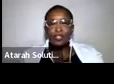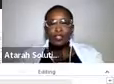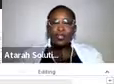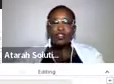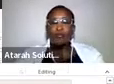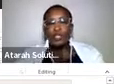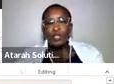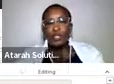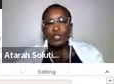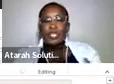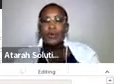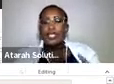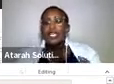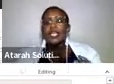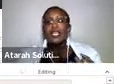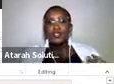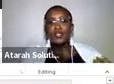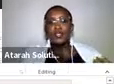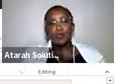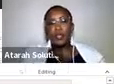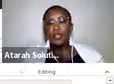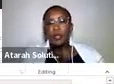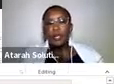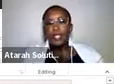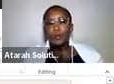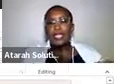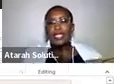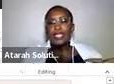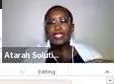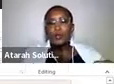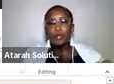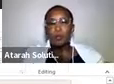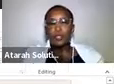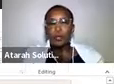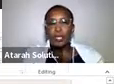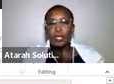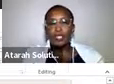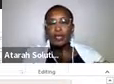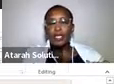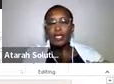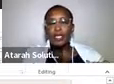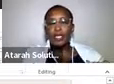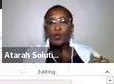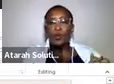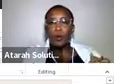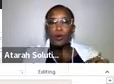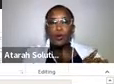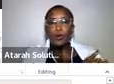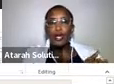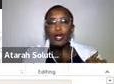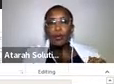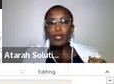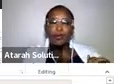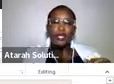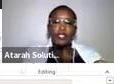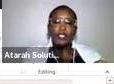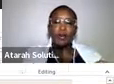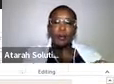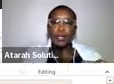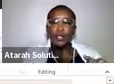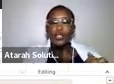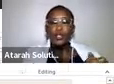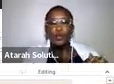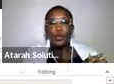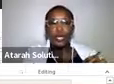have Institute of Pension Management. Institute of Pension Management deals with pension management. They equip you on how best to